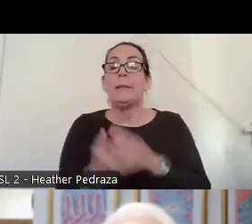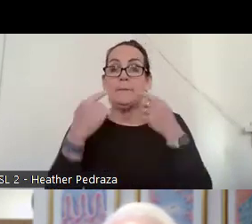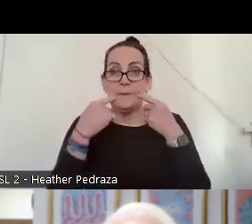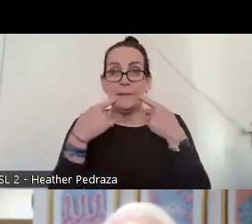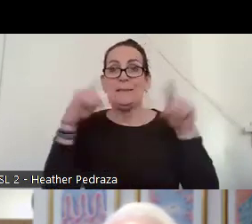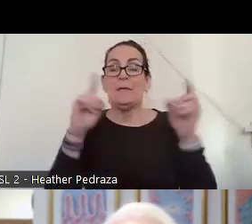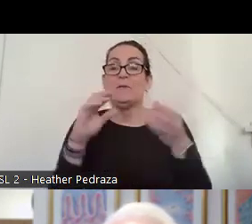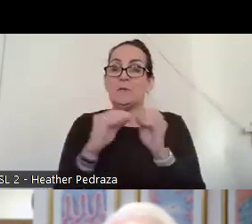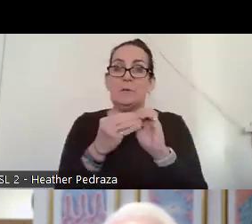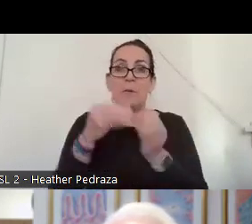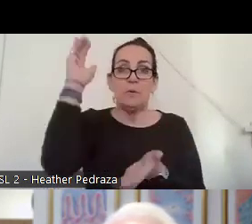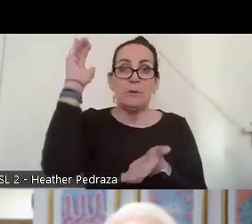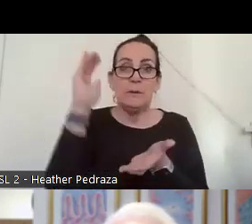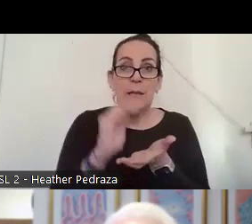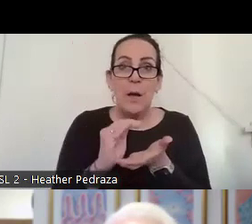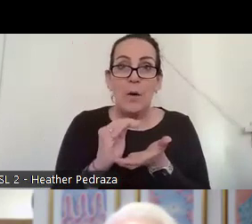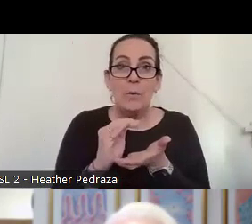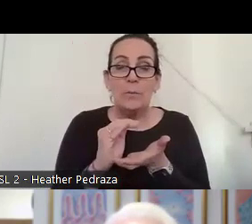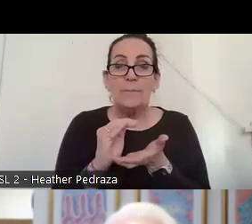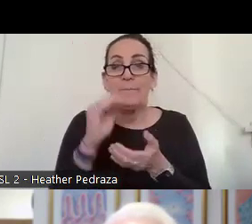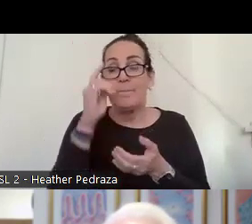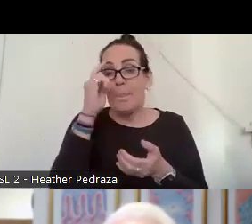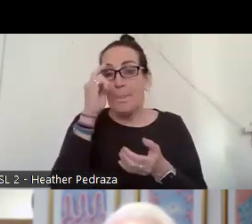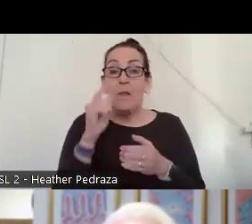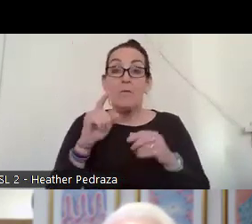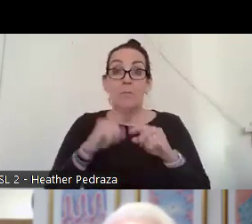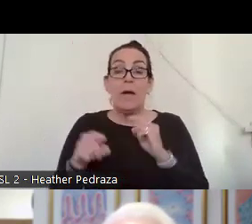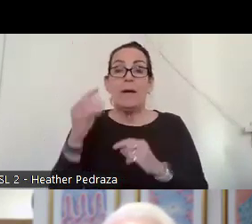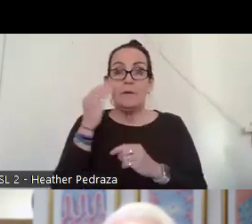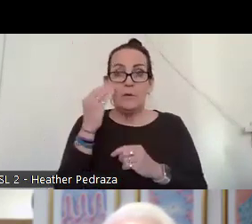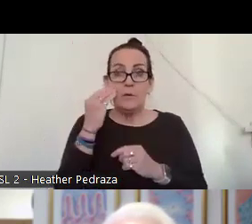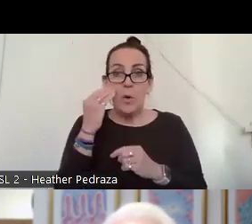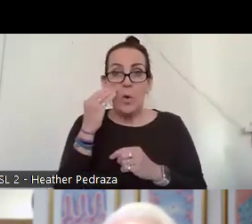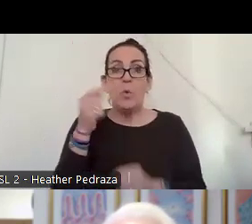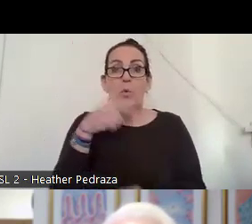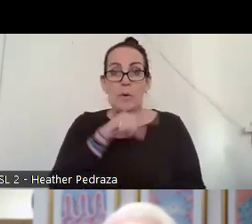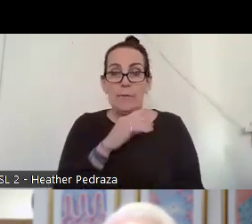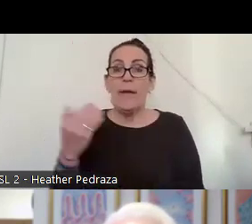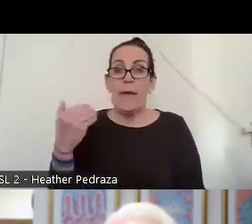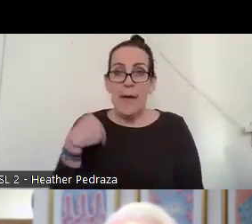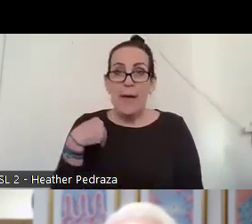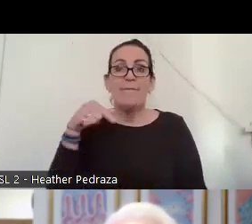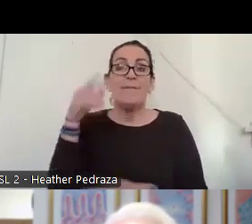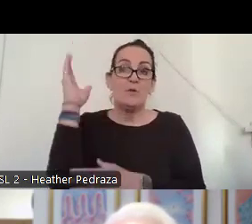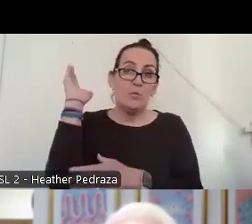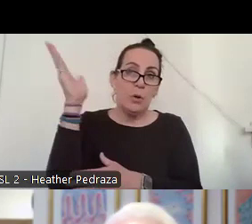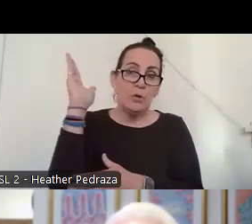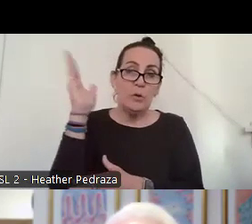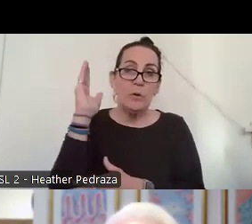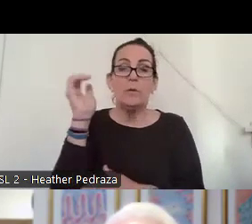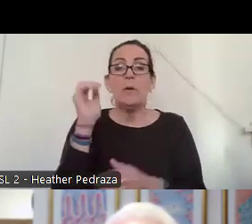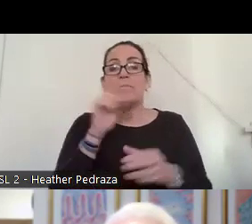numbers. I do know that we have this presentation about